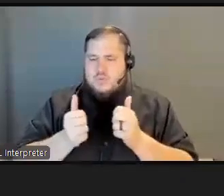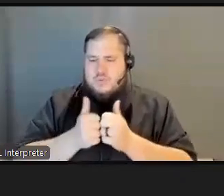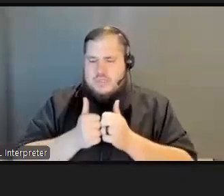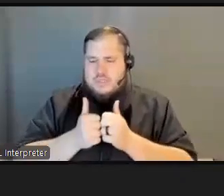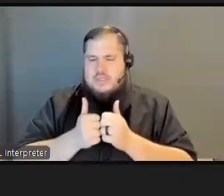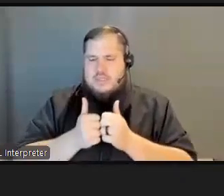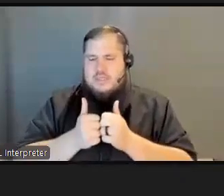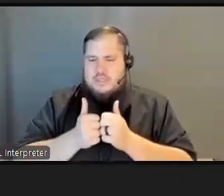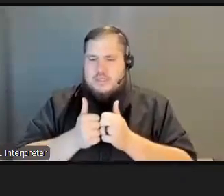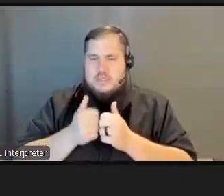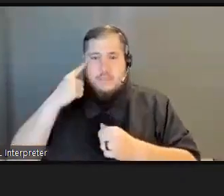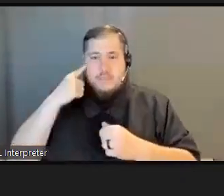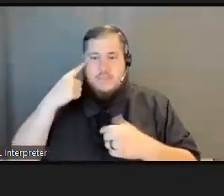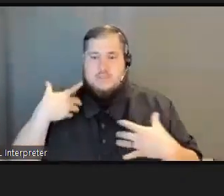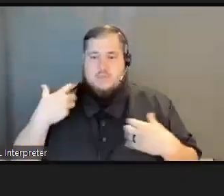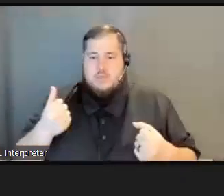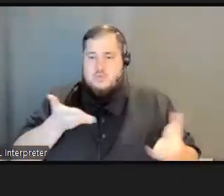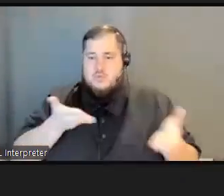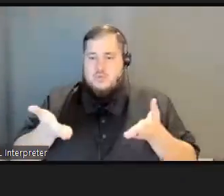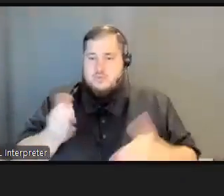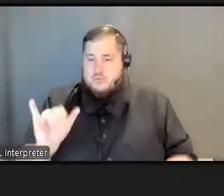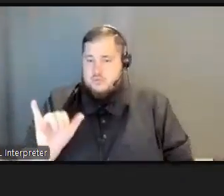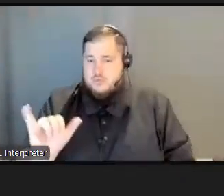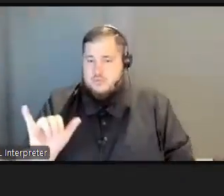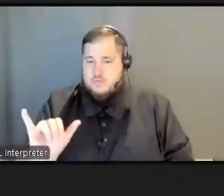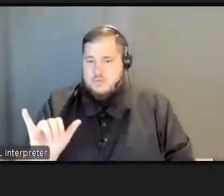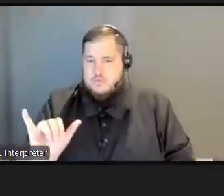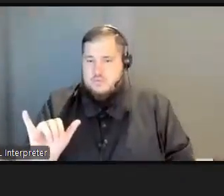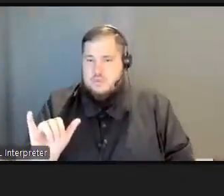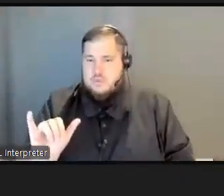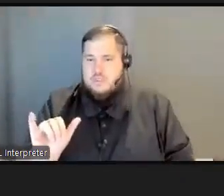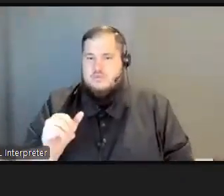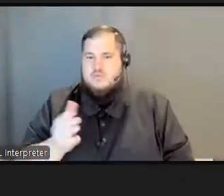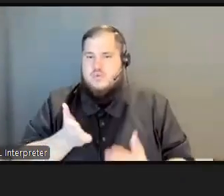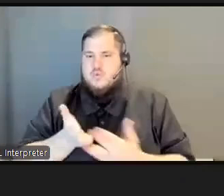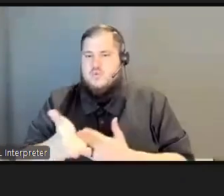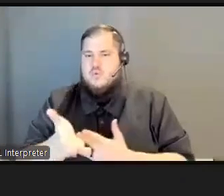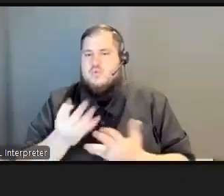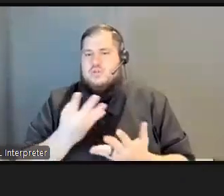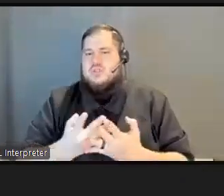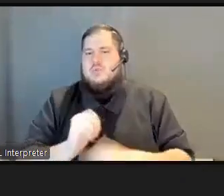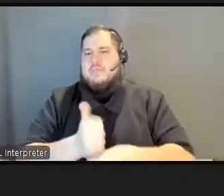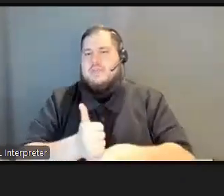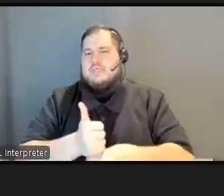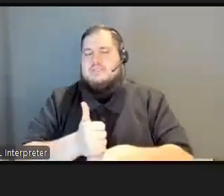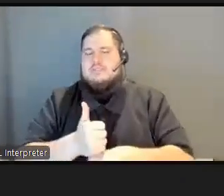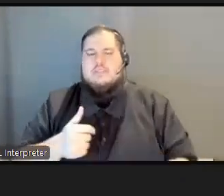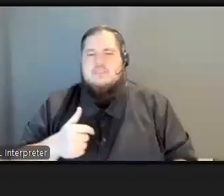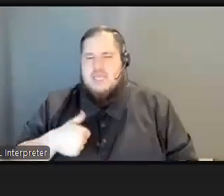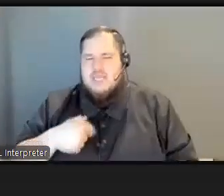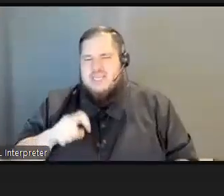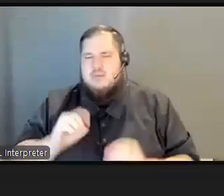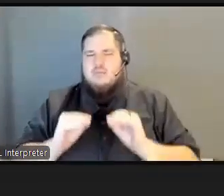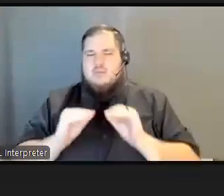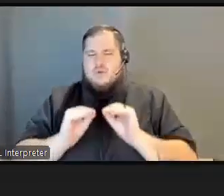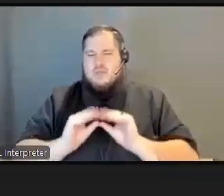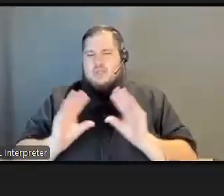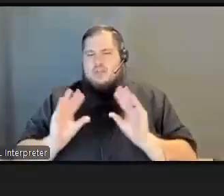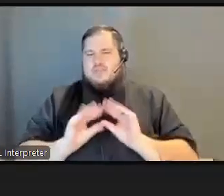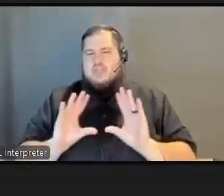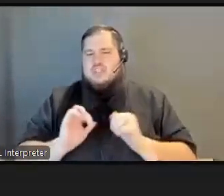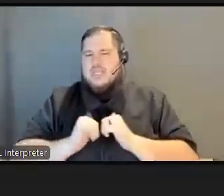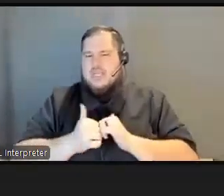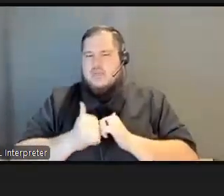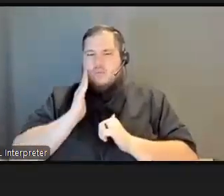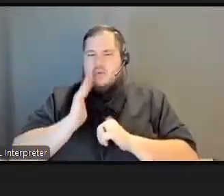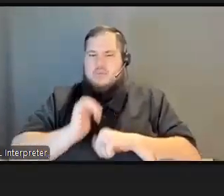with our mental health services too? Is through the jail base? I'm not too sure. I just need a little bit more clarification on how that's going to